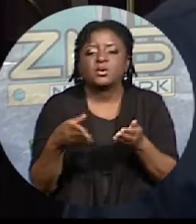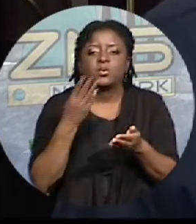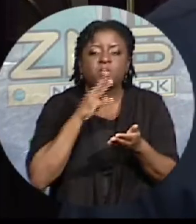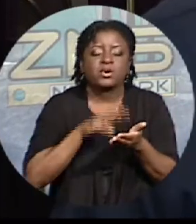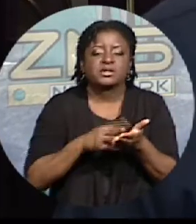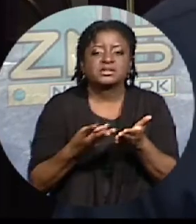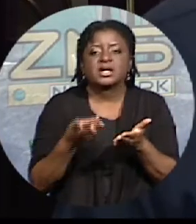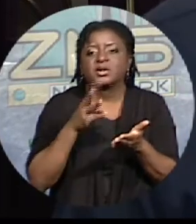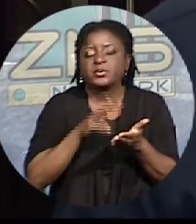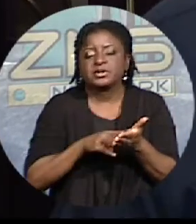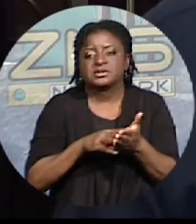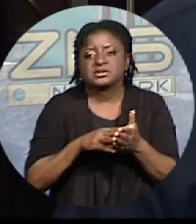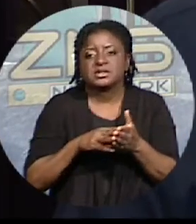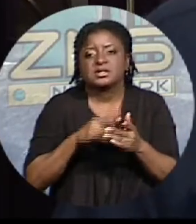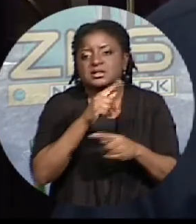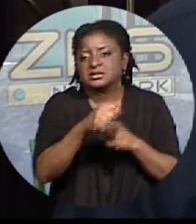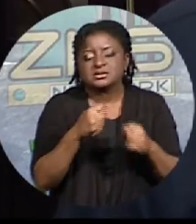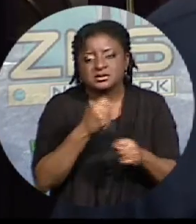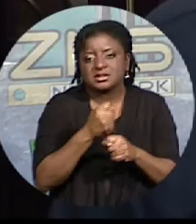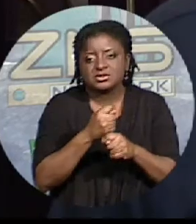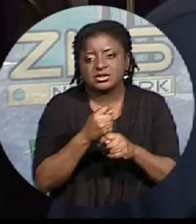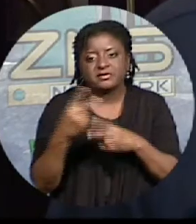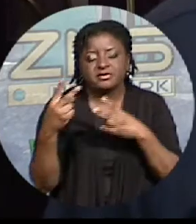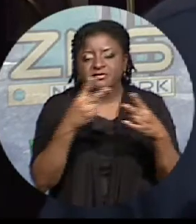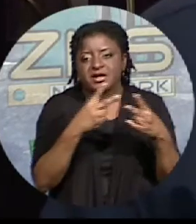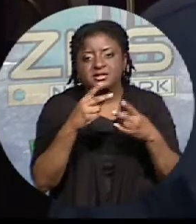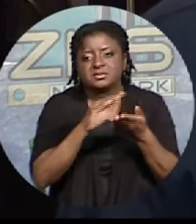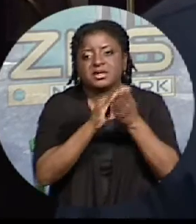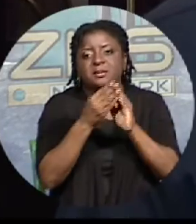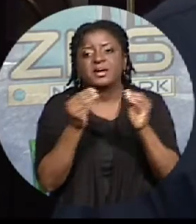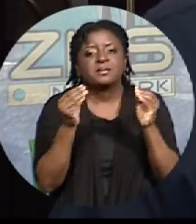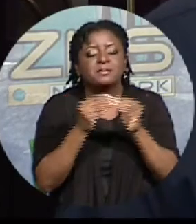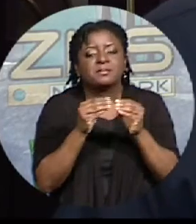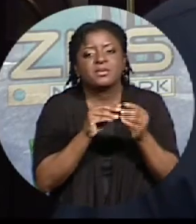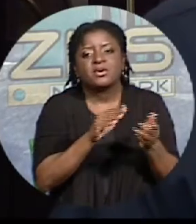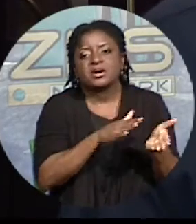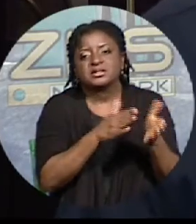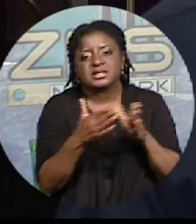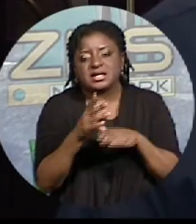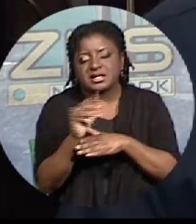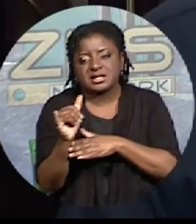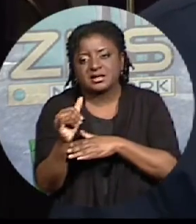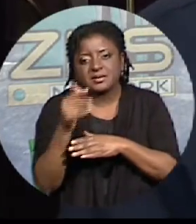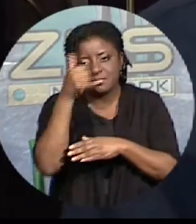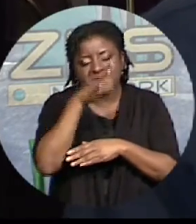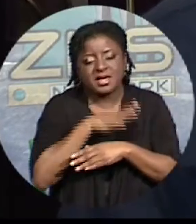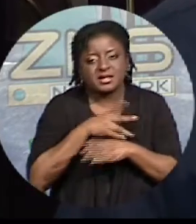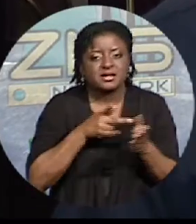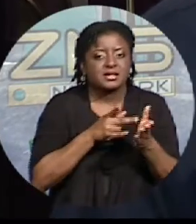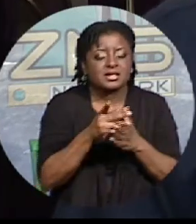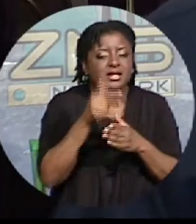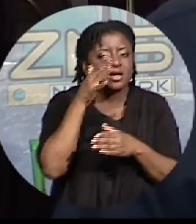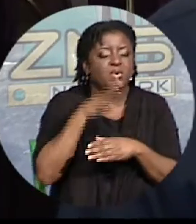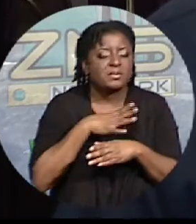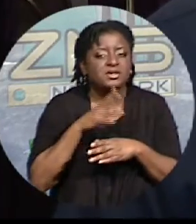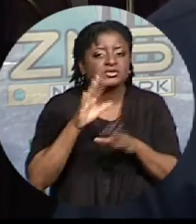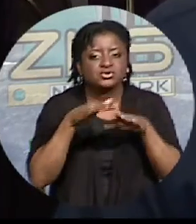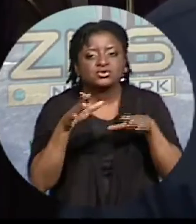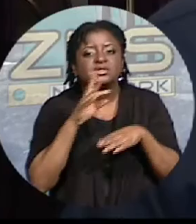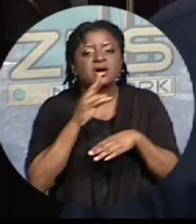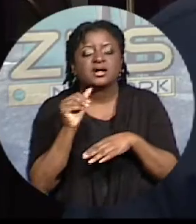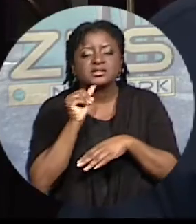the nature of the violence is becoming more deadly. Men are killing women. Children are